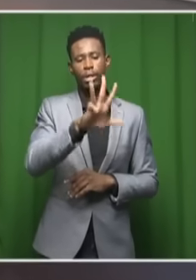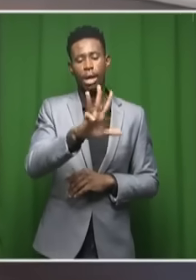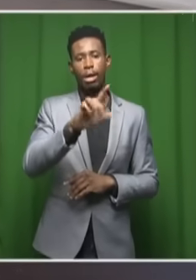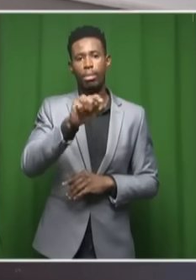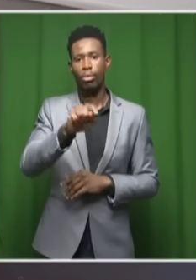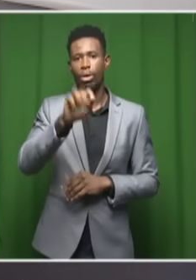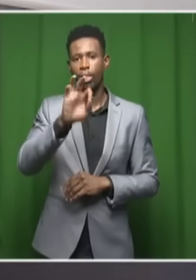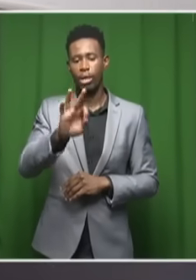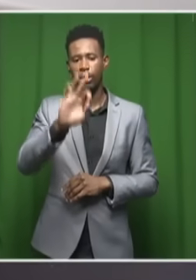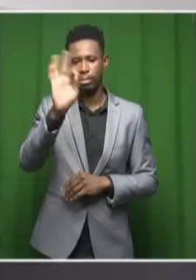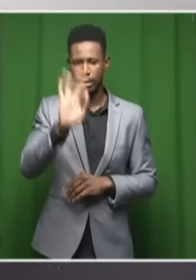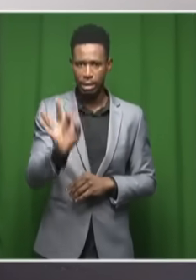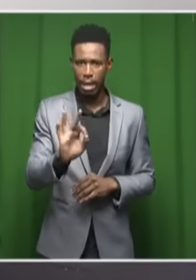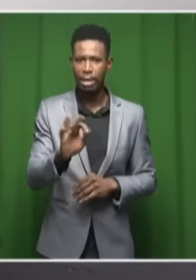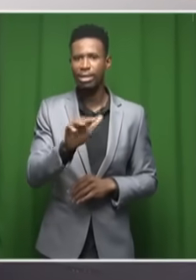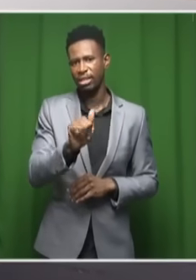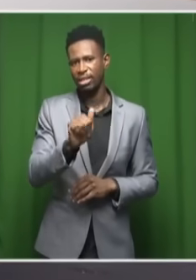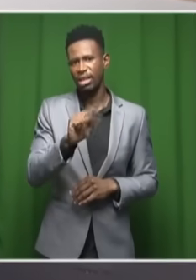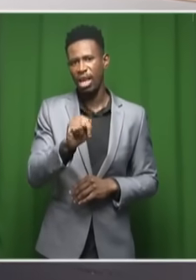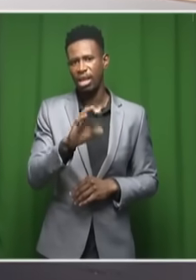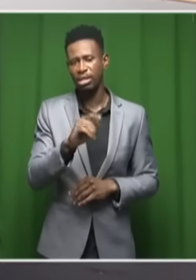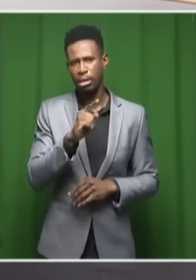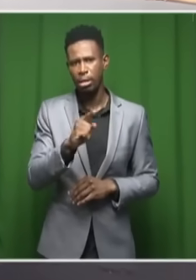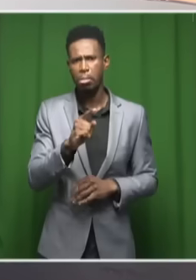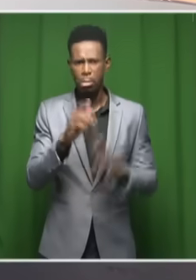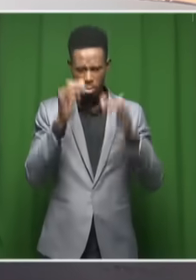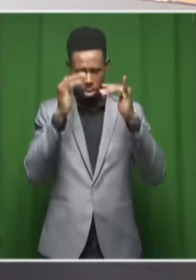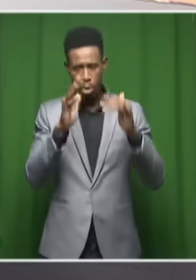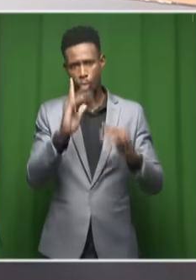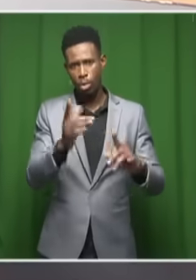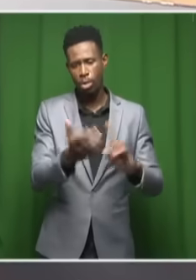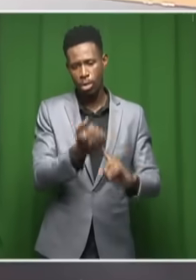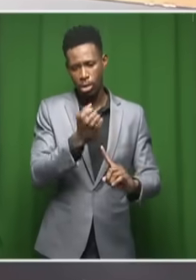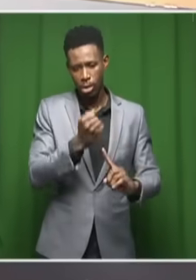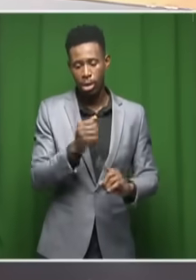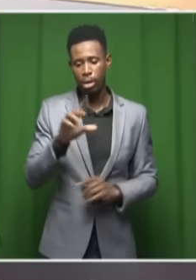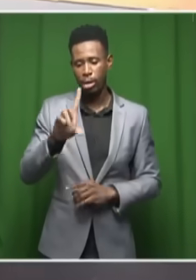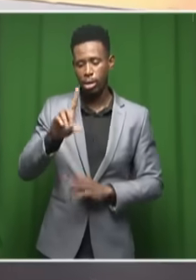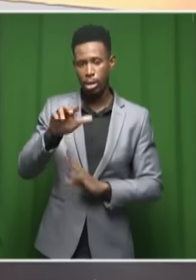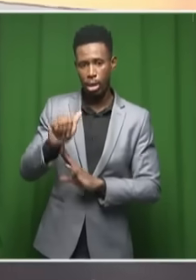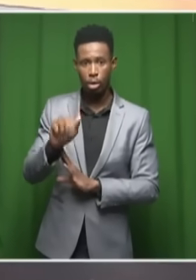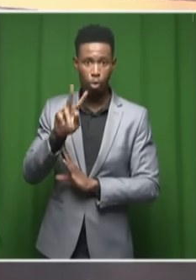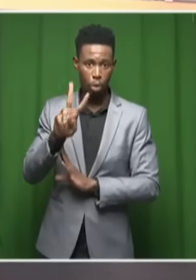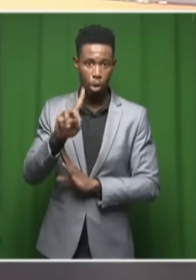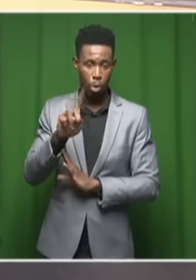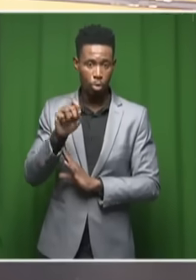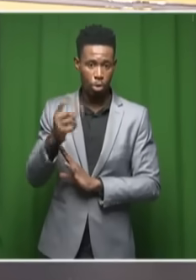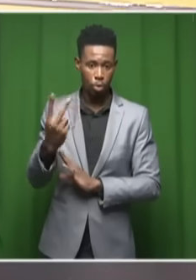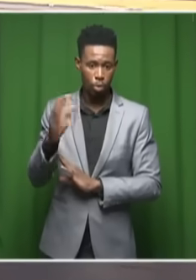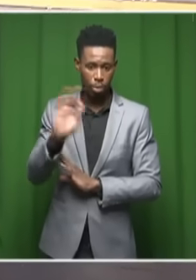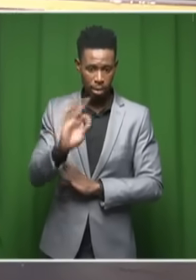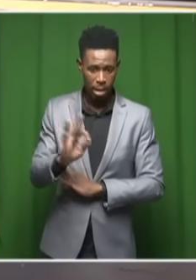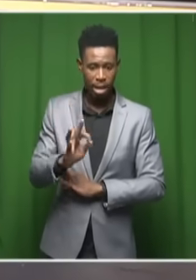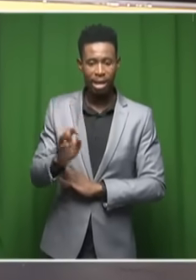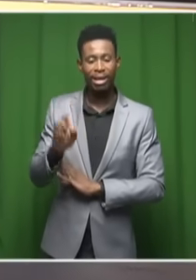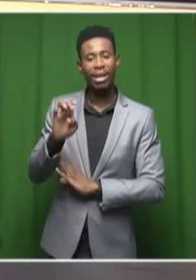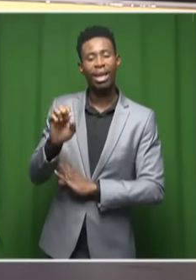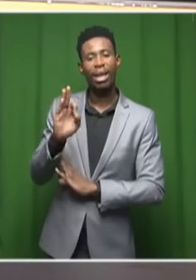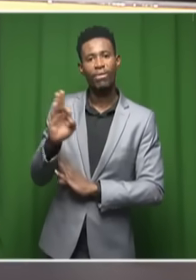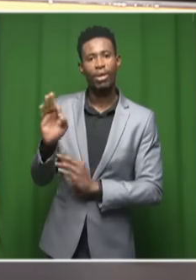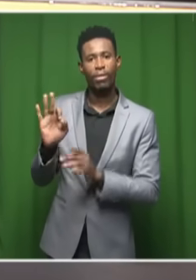what the ANC is predicted to receive. DA 21.2%, the EFF